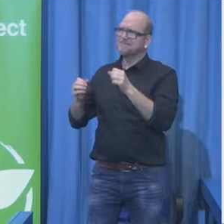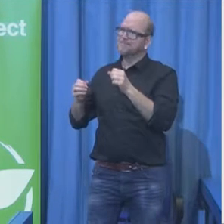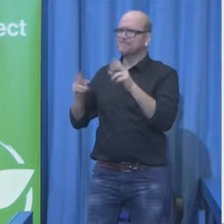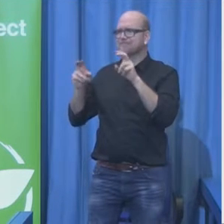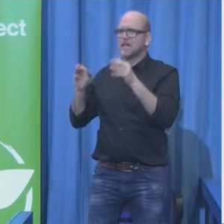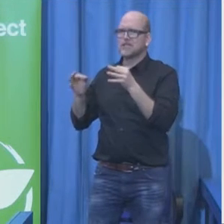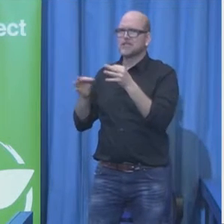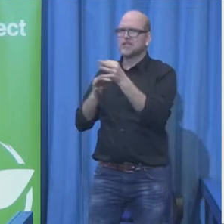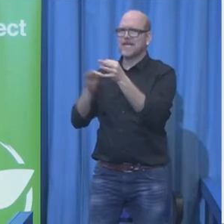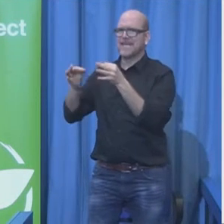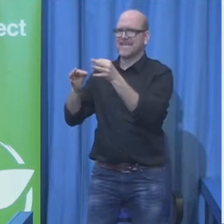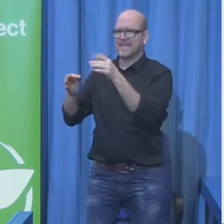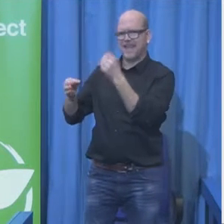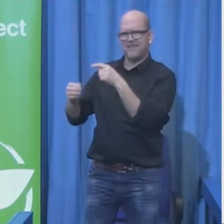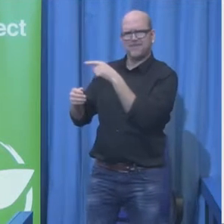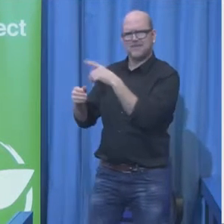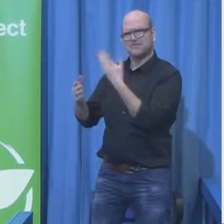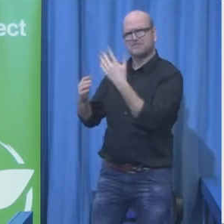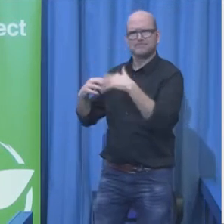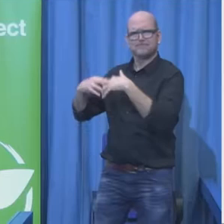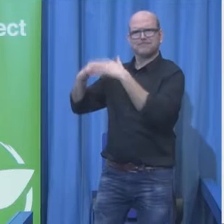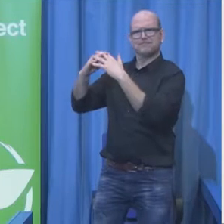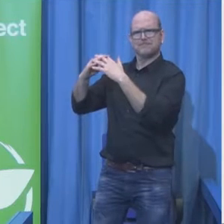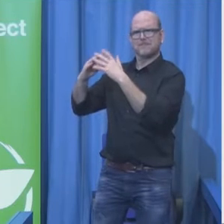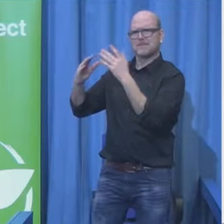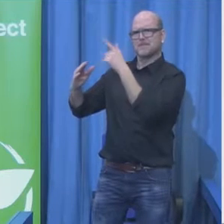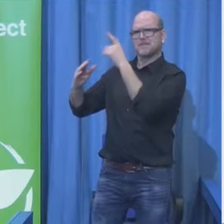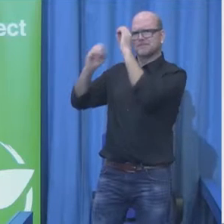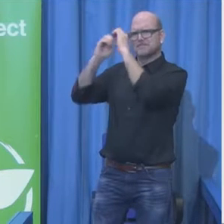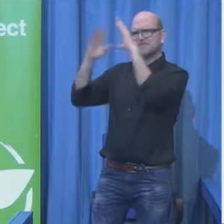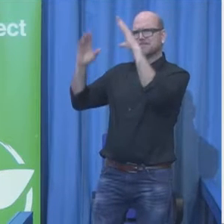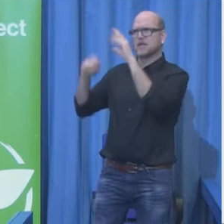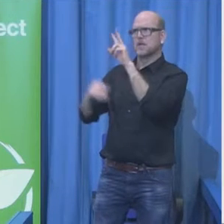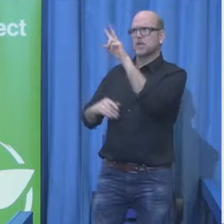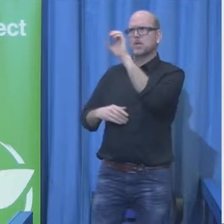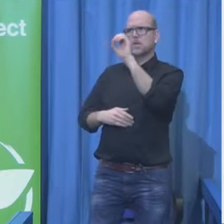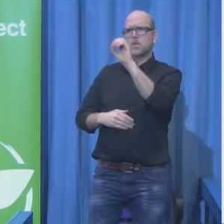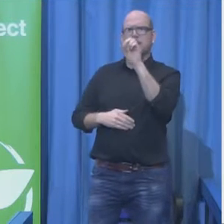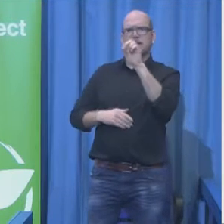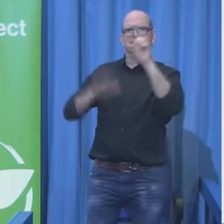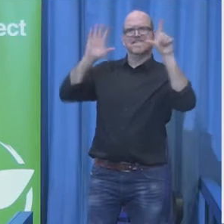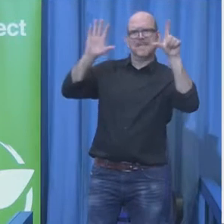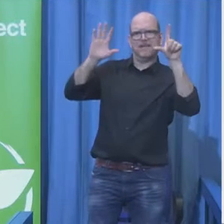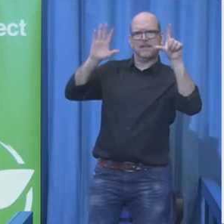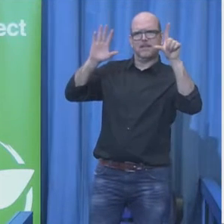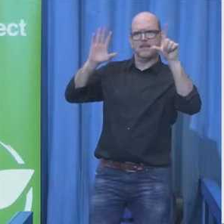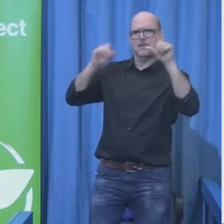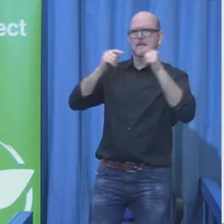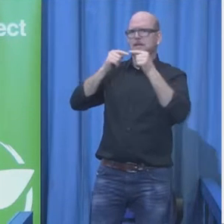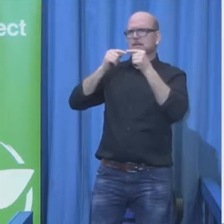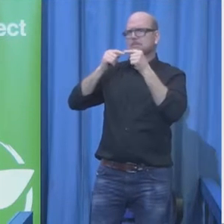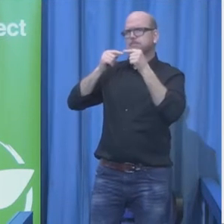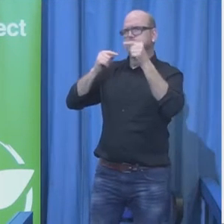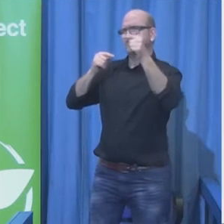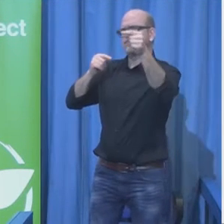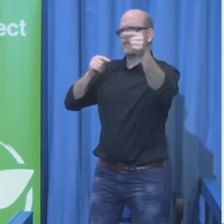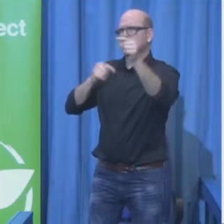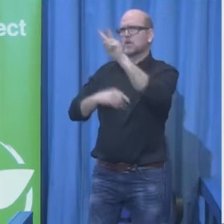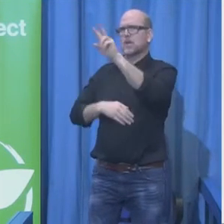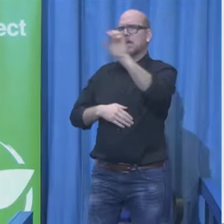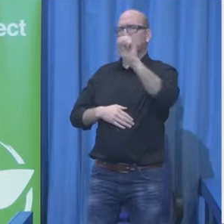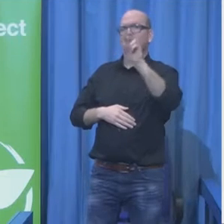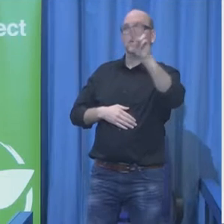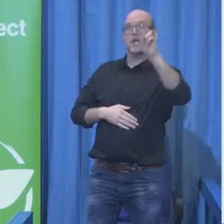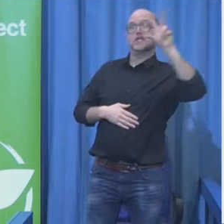2017-23, which replaces the previous Council of Europe Disability Action Plan from 2006 and 15. And the question tries to